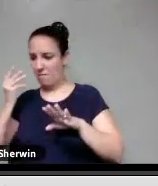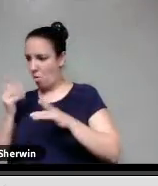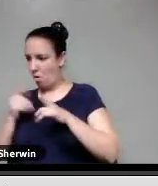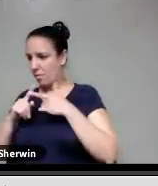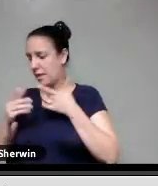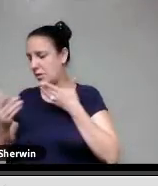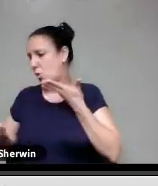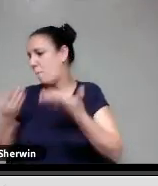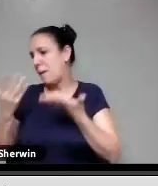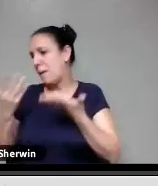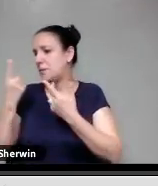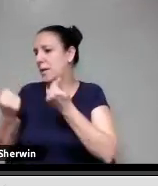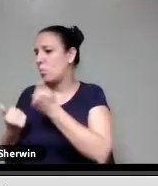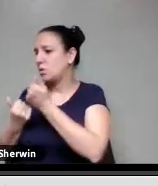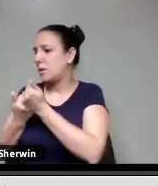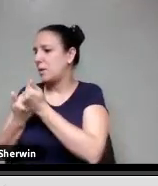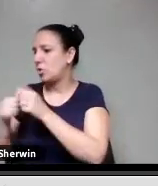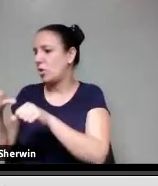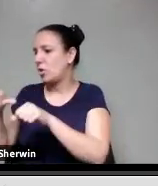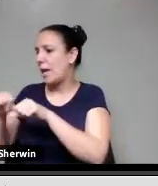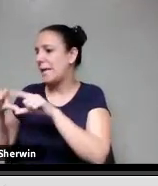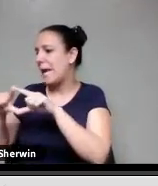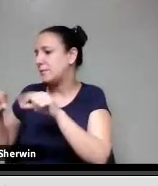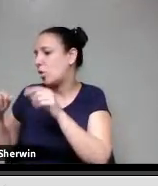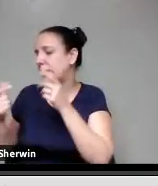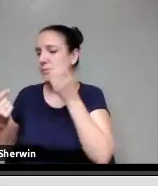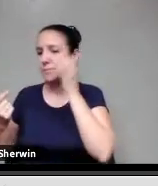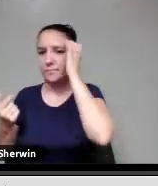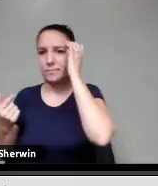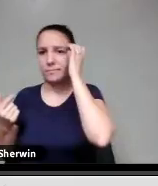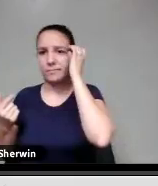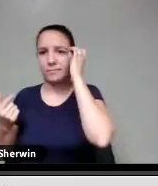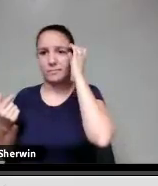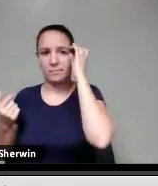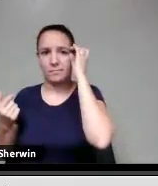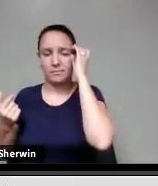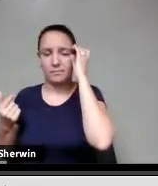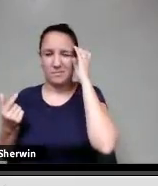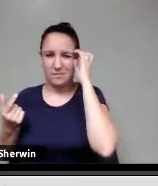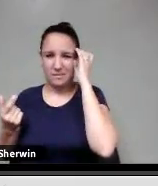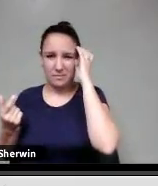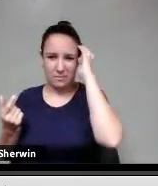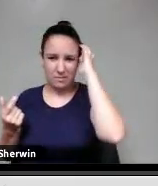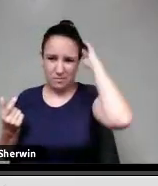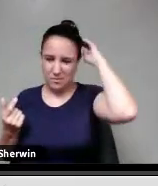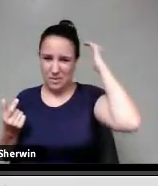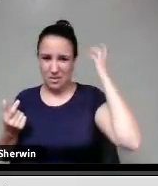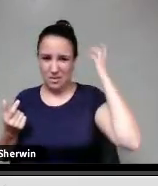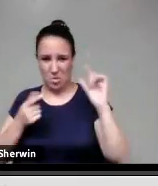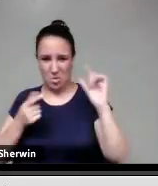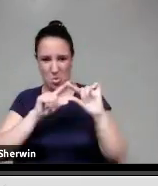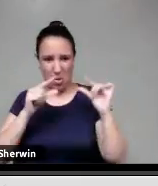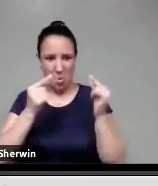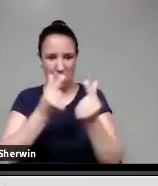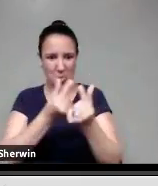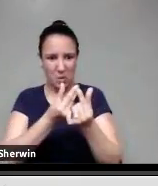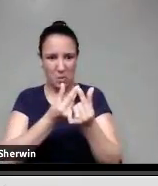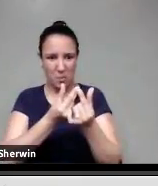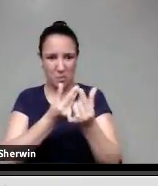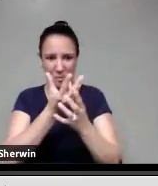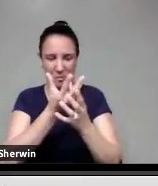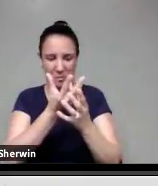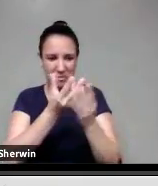here. Anything you can do to get them involved. It would be a shame for a whole group of people to miss out because they can't afford the gas to get to the